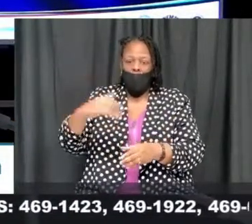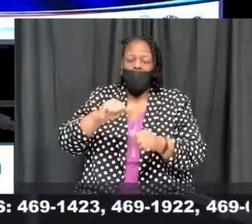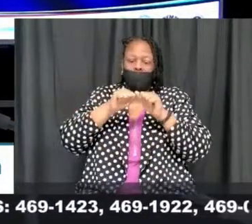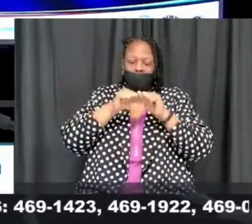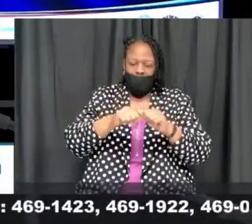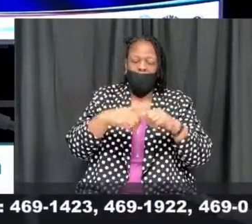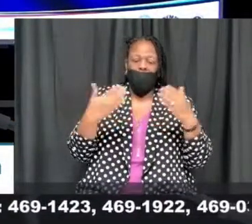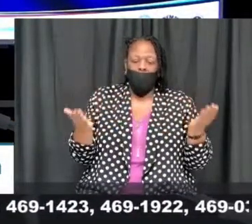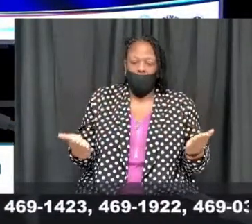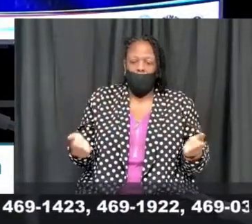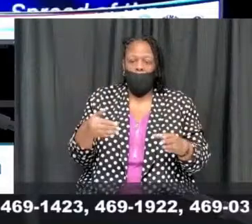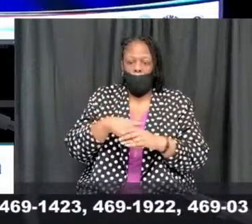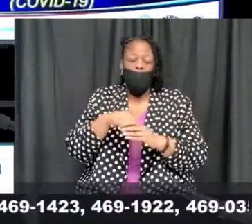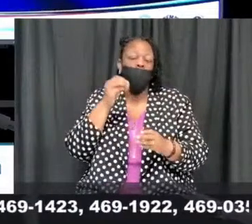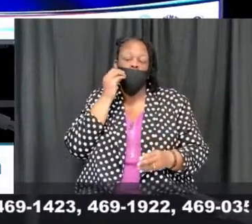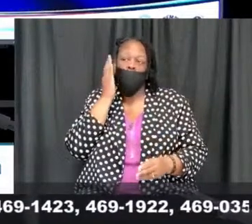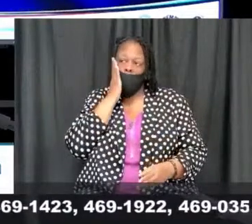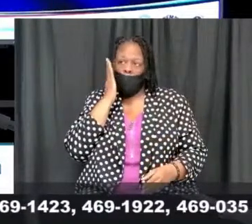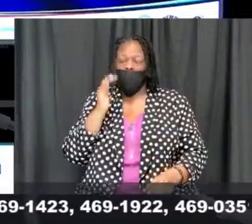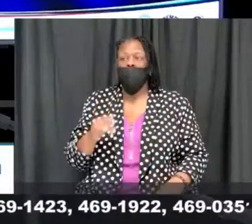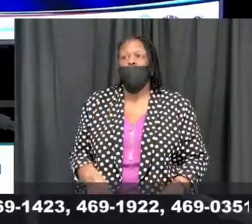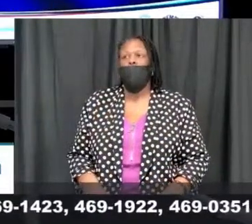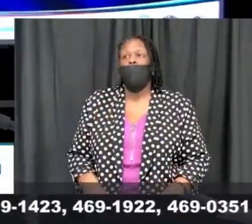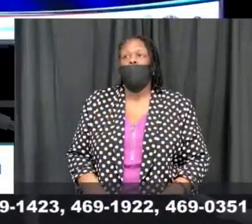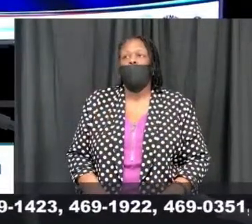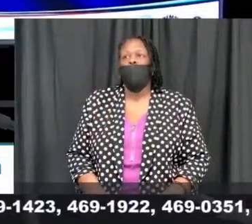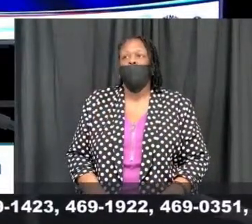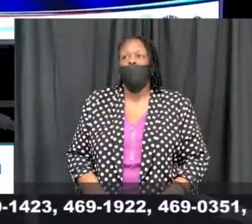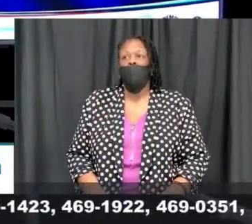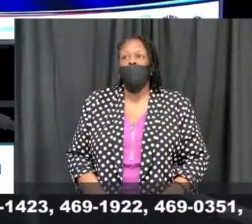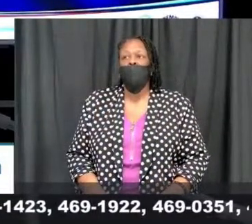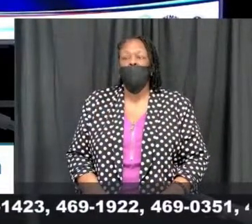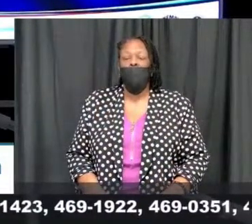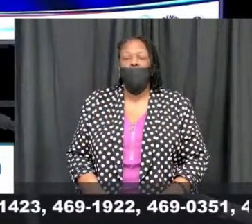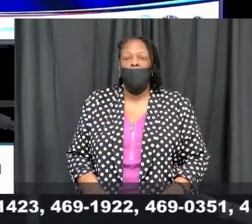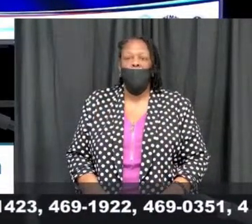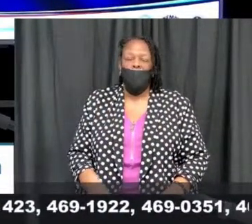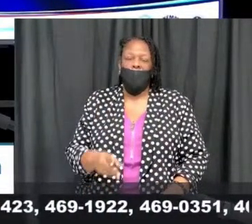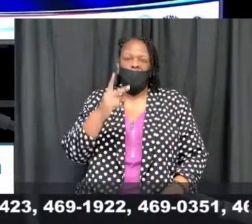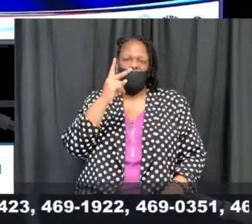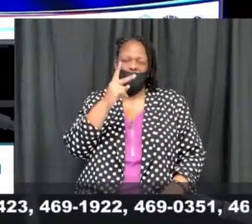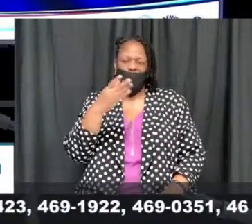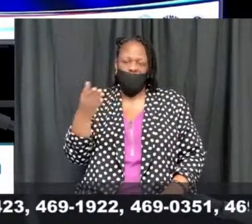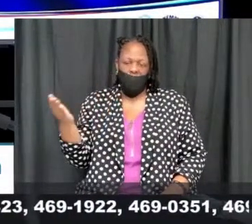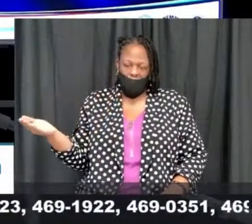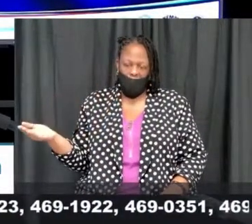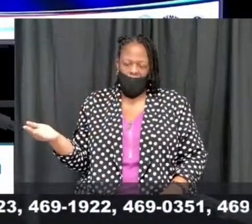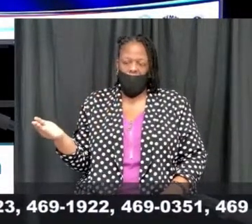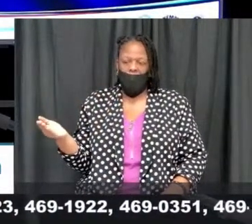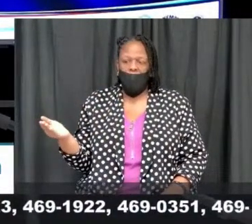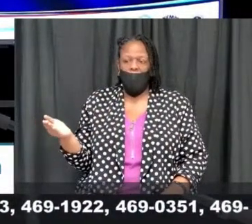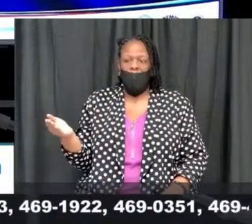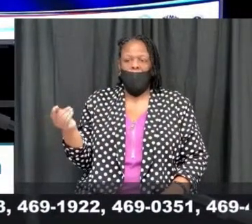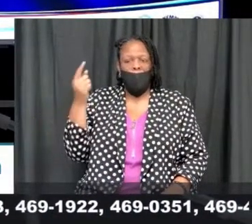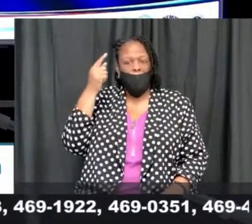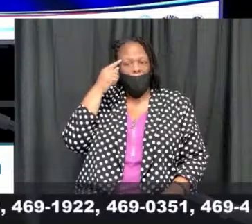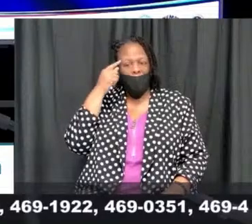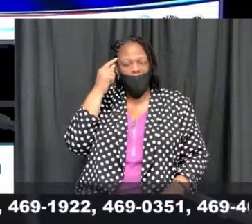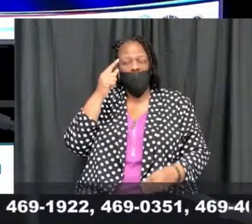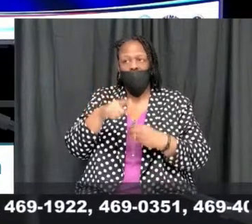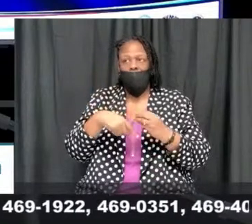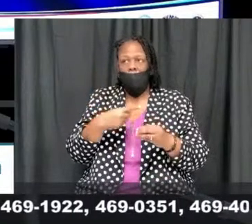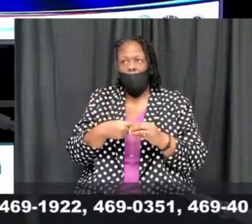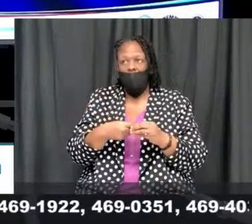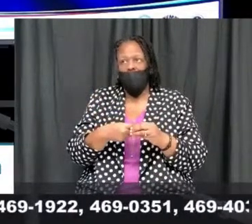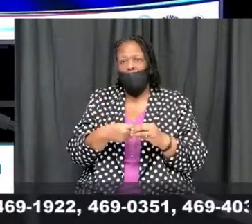There are two options that we have considered in terms of acceptance of displaced persons from St. Vincent.